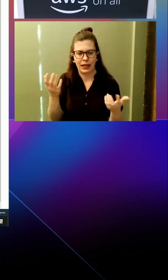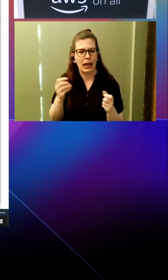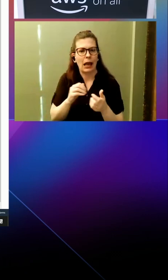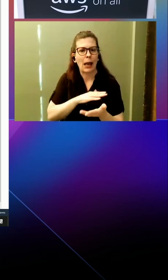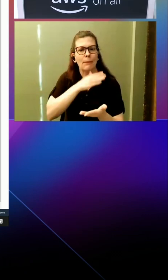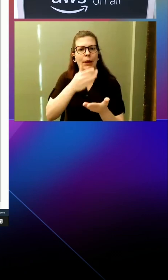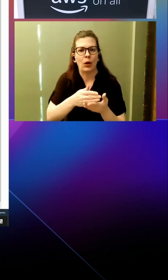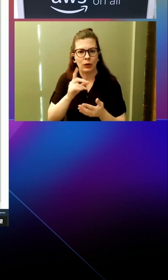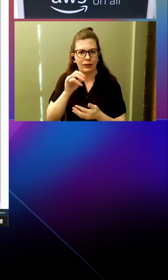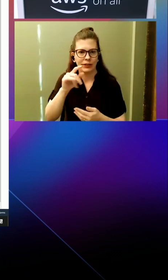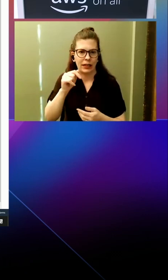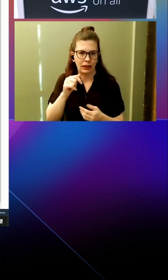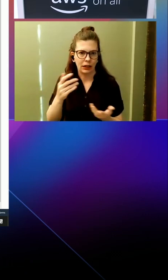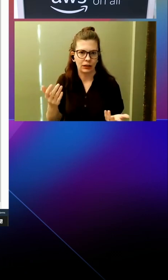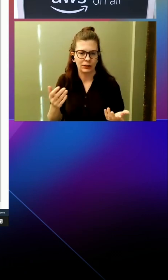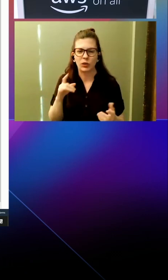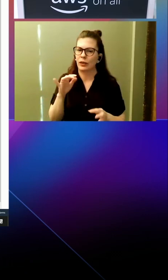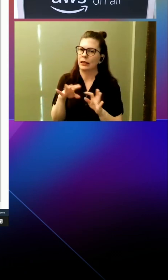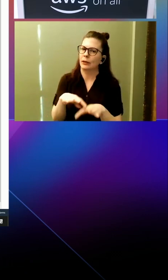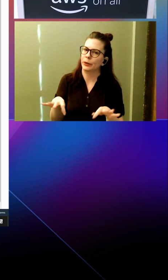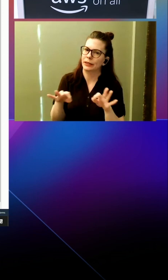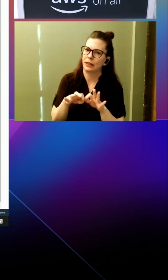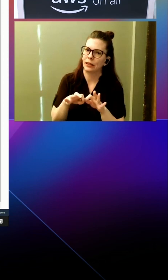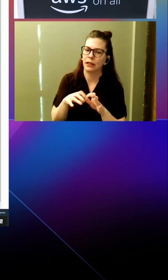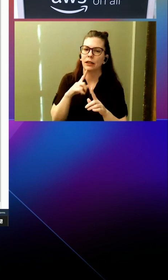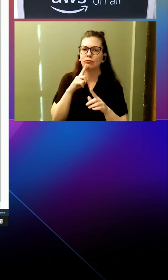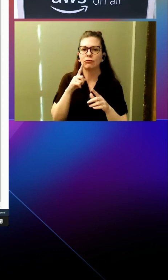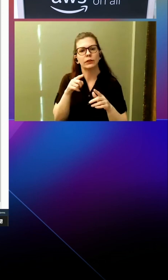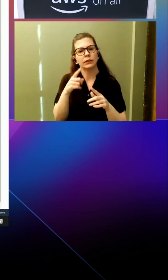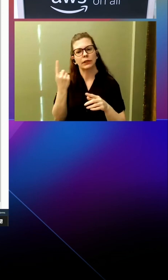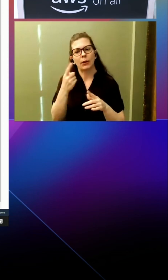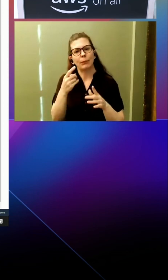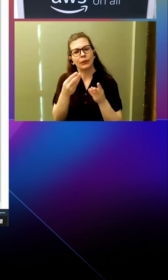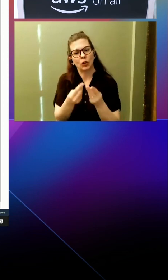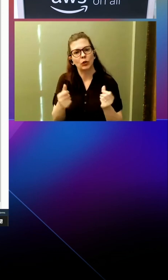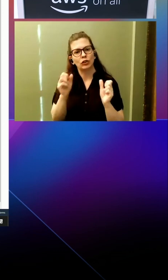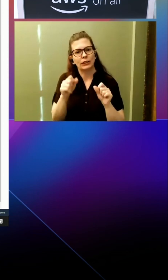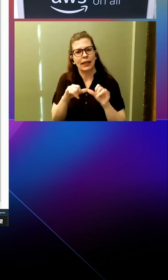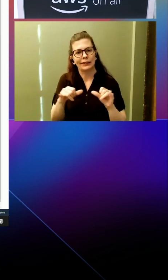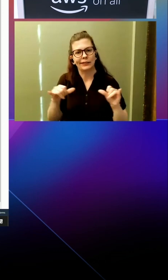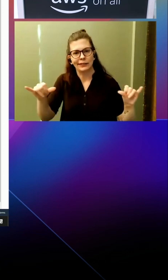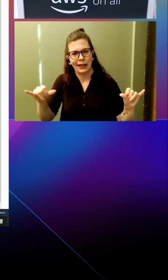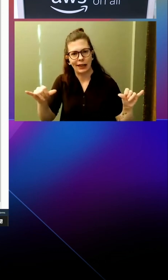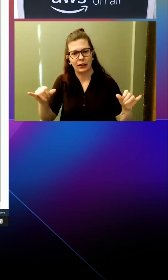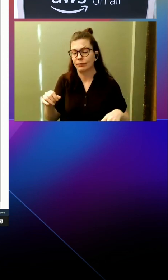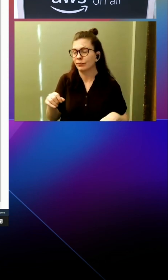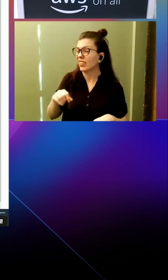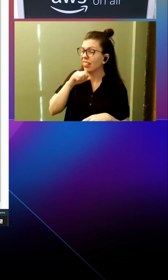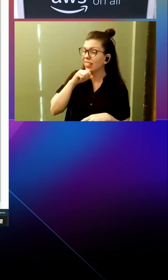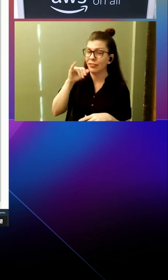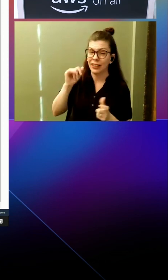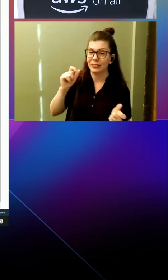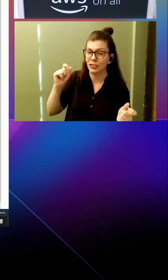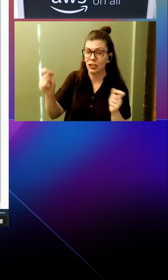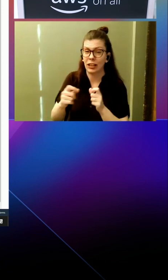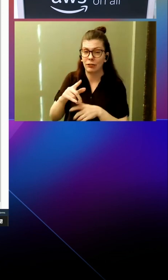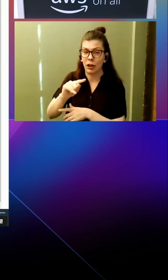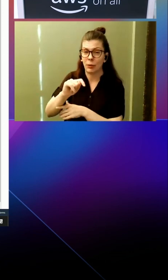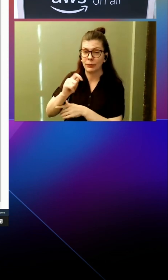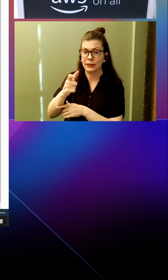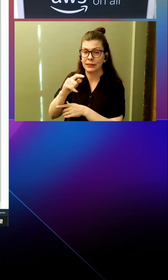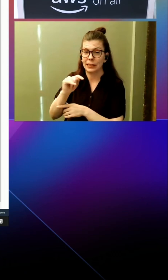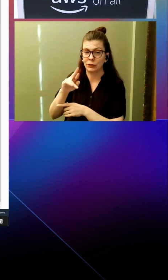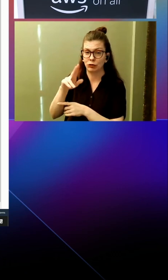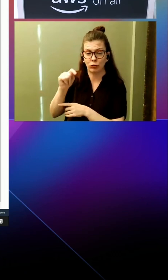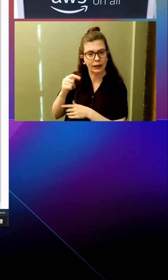So that's the key, is to have a scalable solution here. And I love it that it's a further evolution of Textract. I mean, we have Textract, so you'd think,